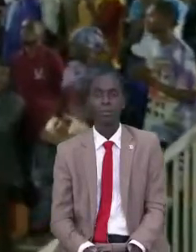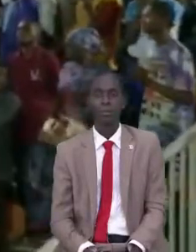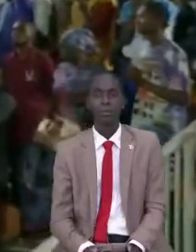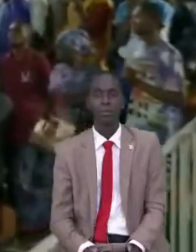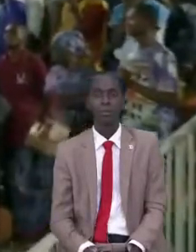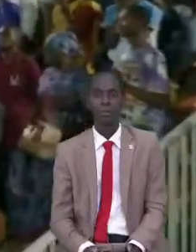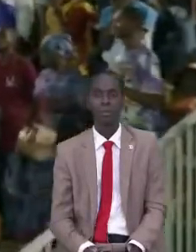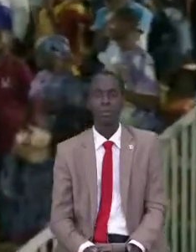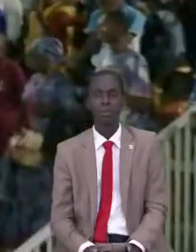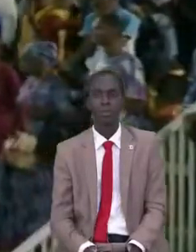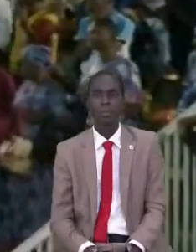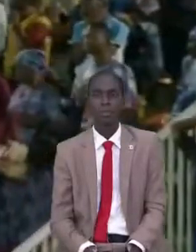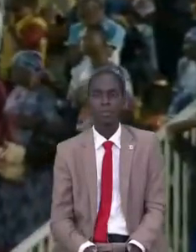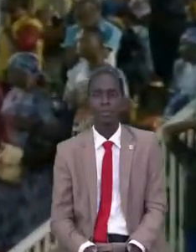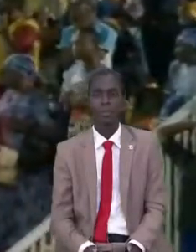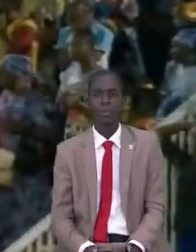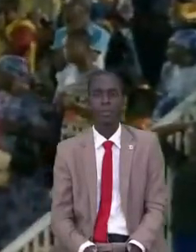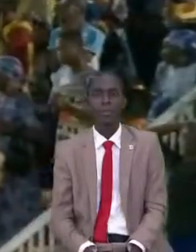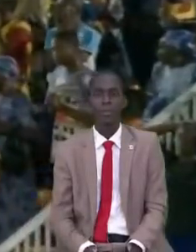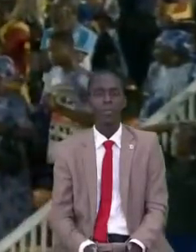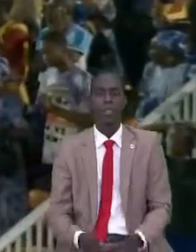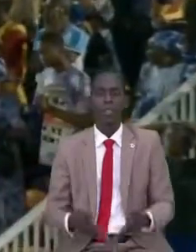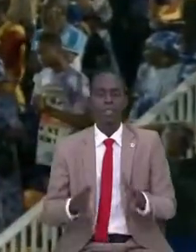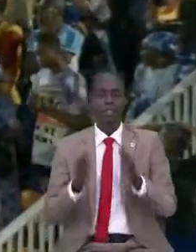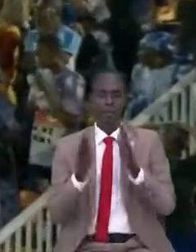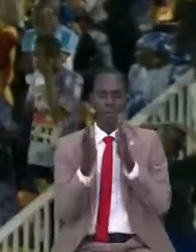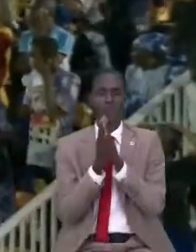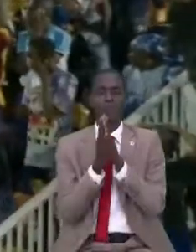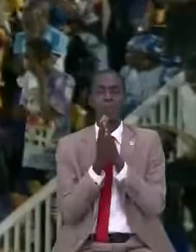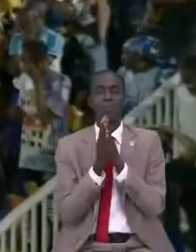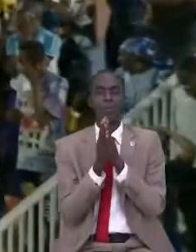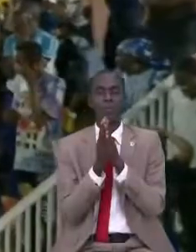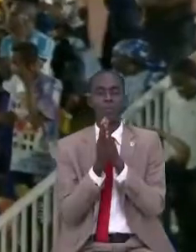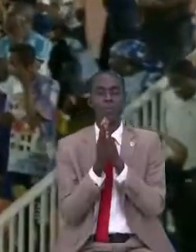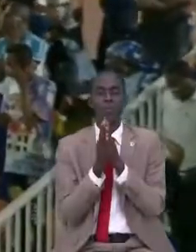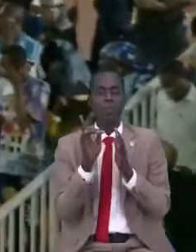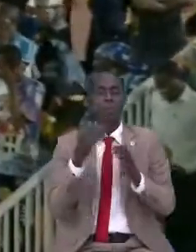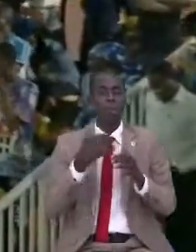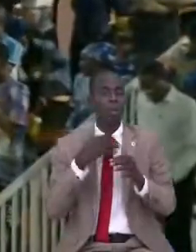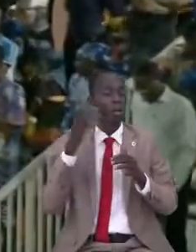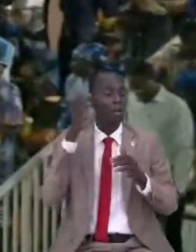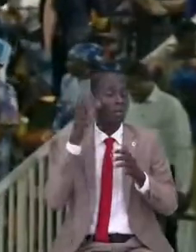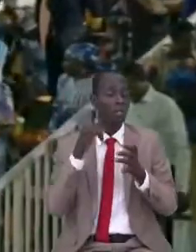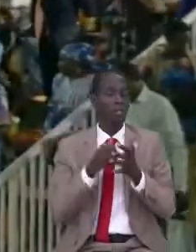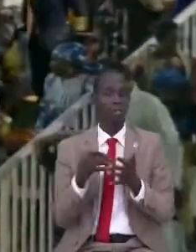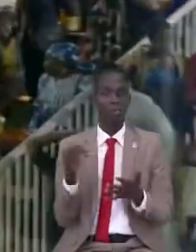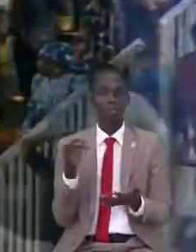Let's pray. We have heard it again.